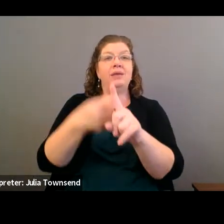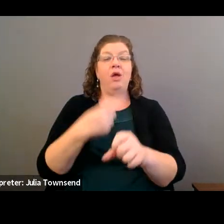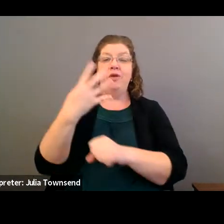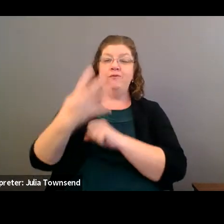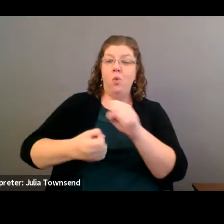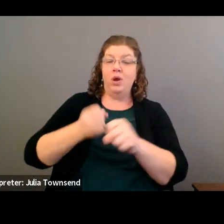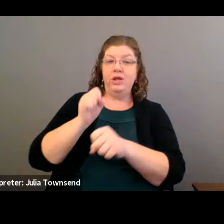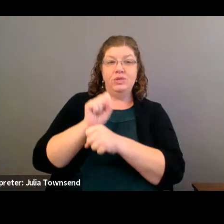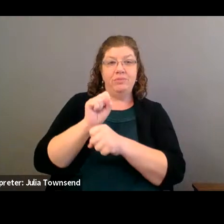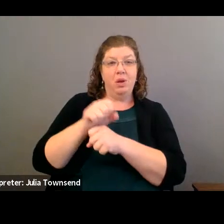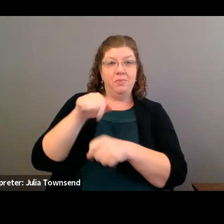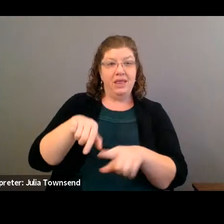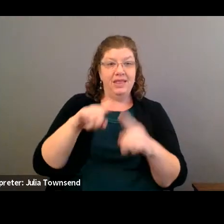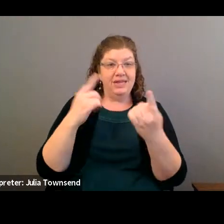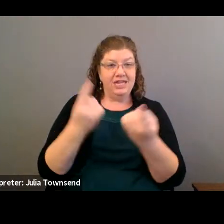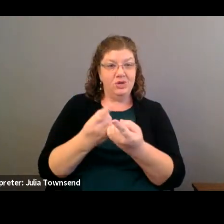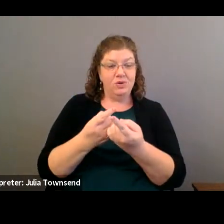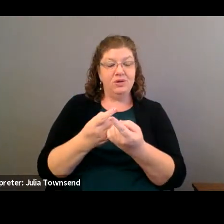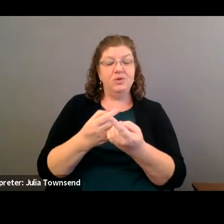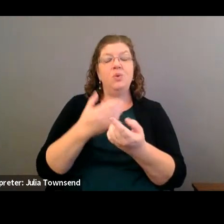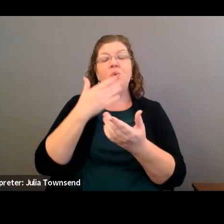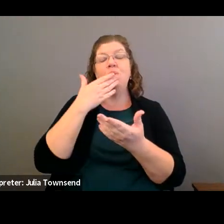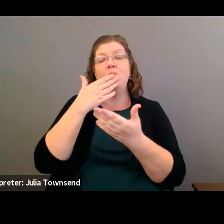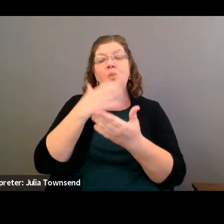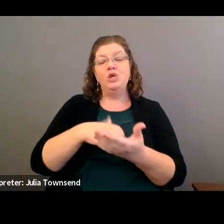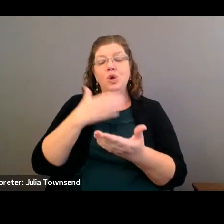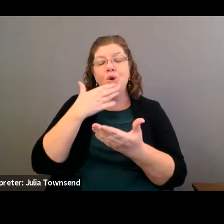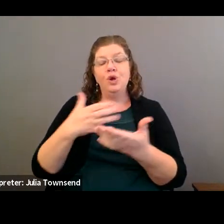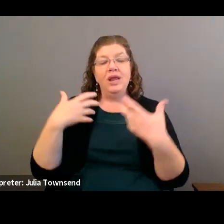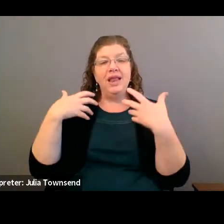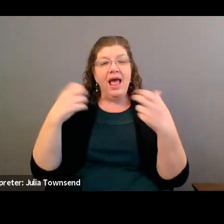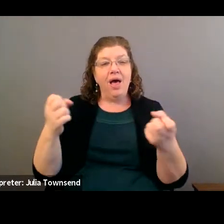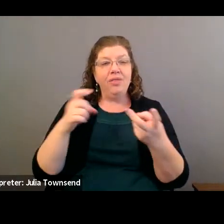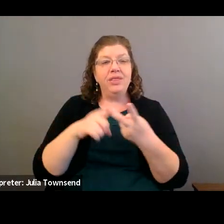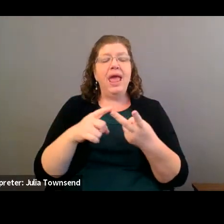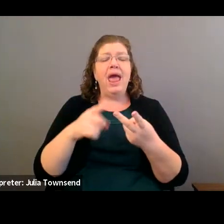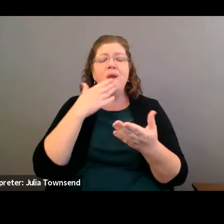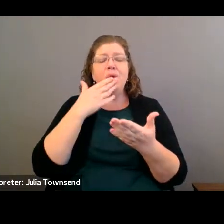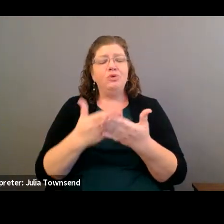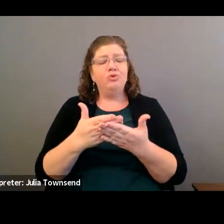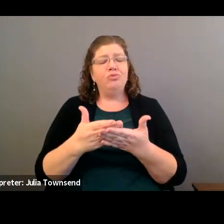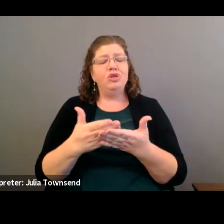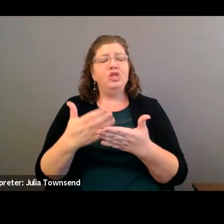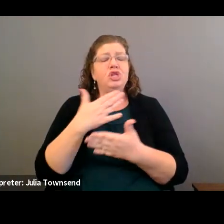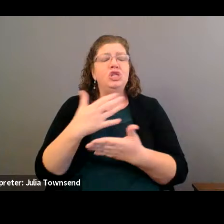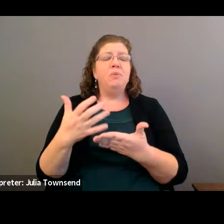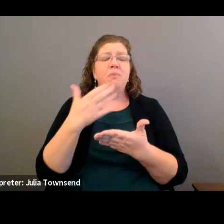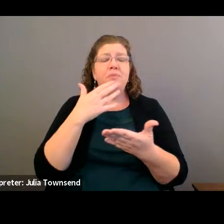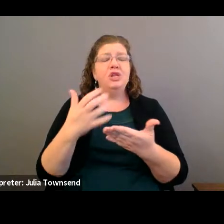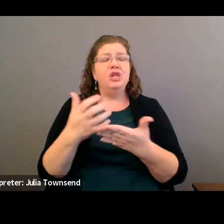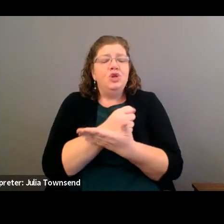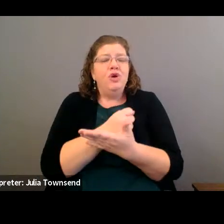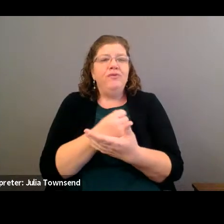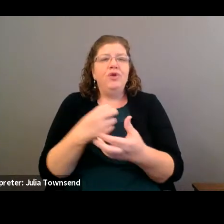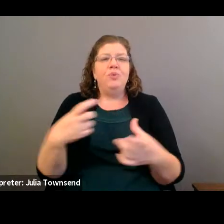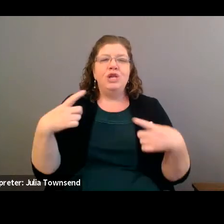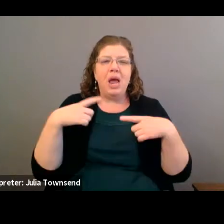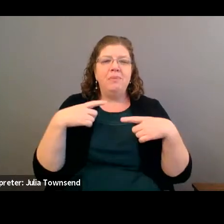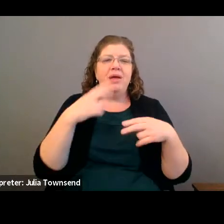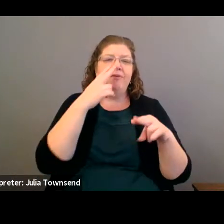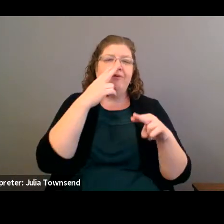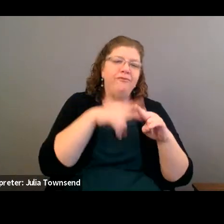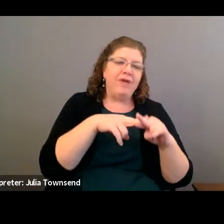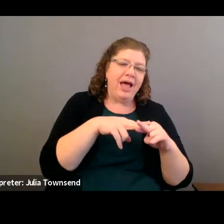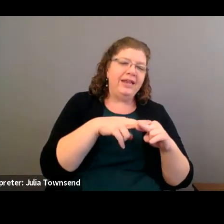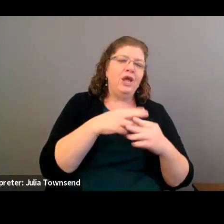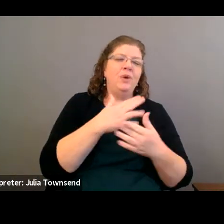employment in the district. We wish her good health and a much-deserved retirement filled with new adventures, fun, and of course, some rest.